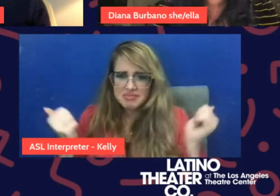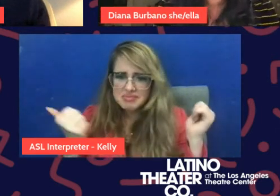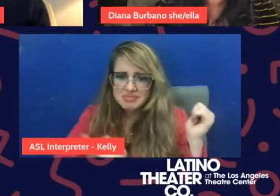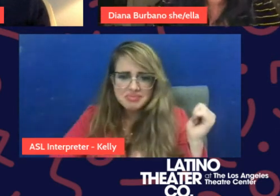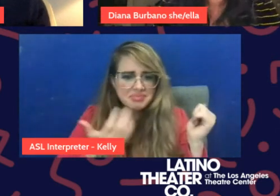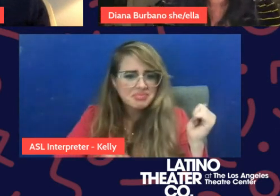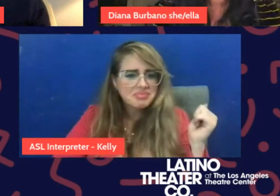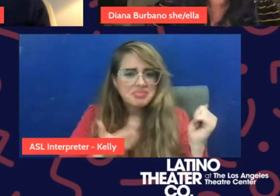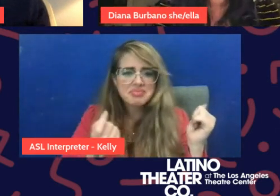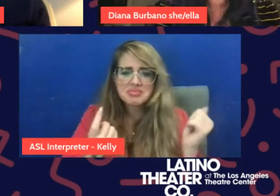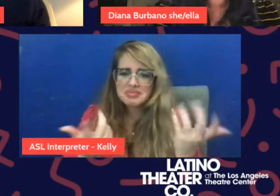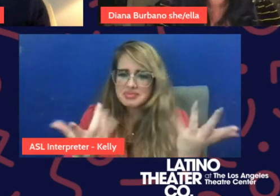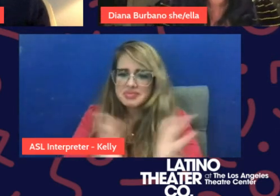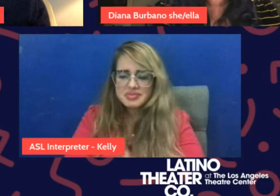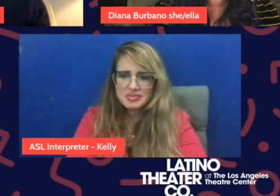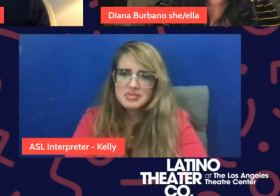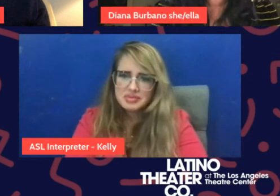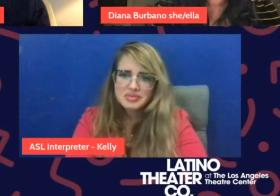on it a little bit.